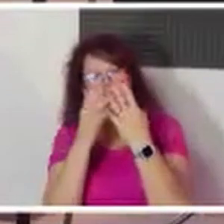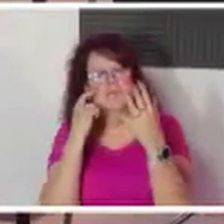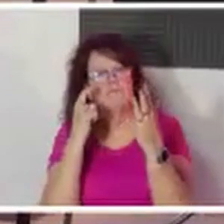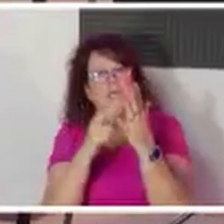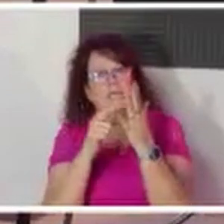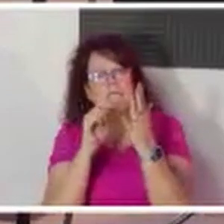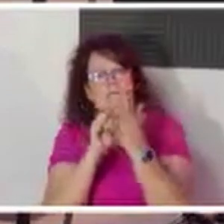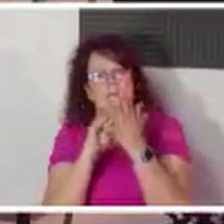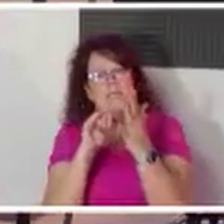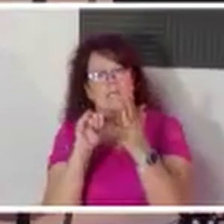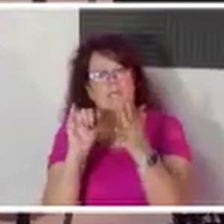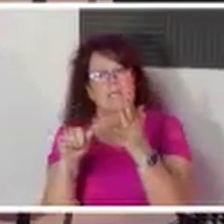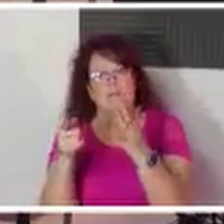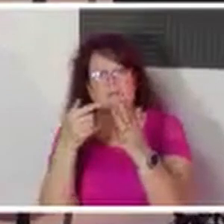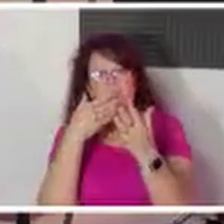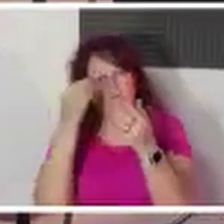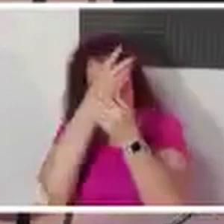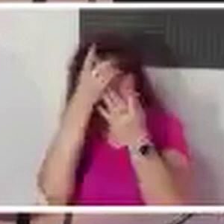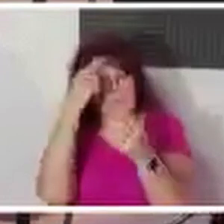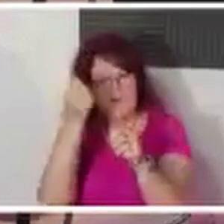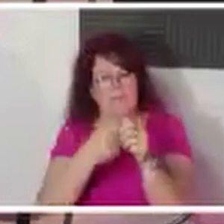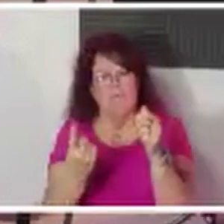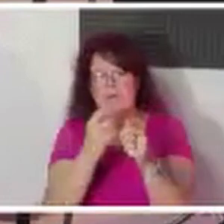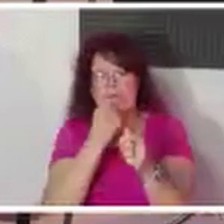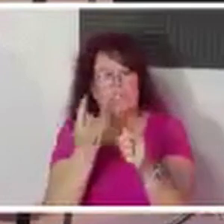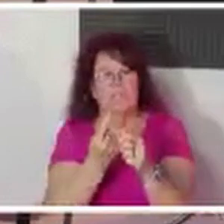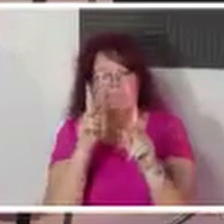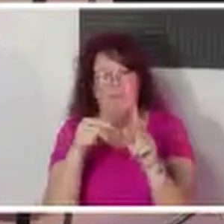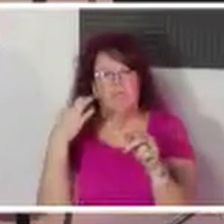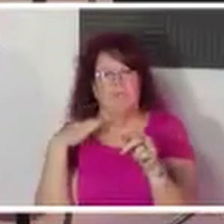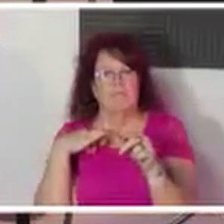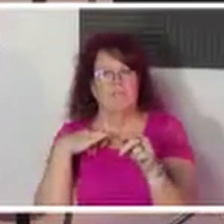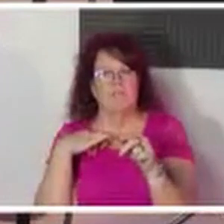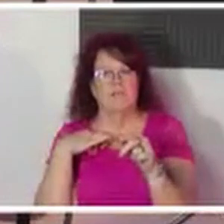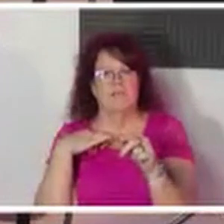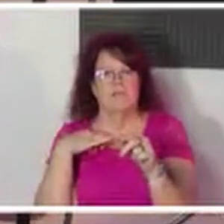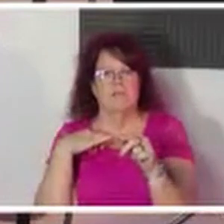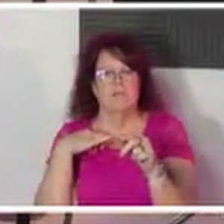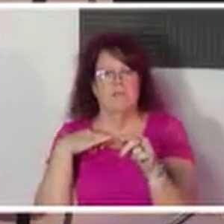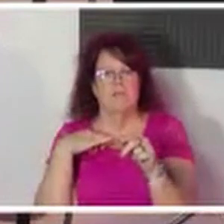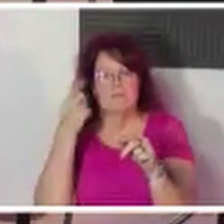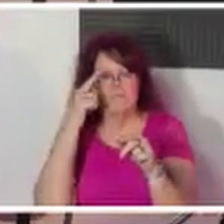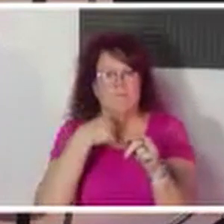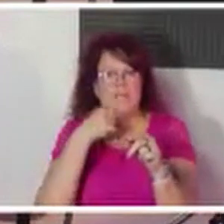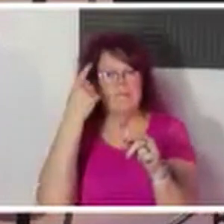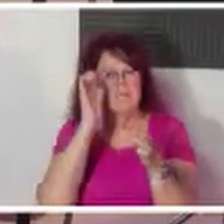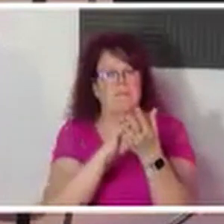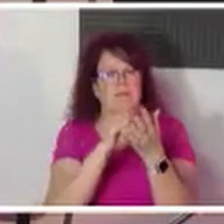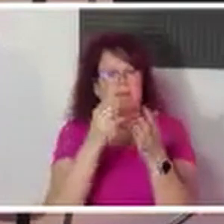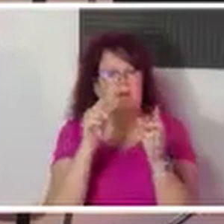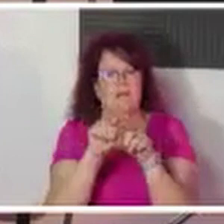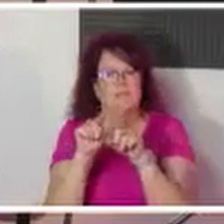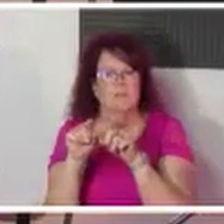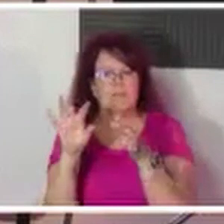recognizing that that means good news for everyone. And it's not just people that are in privilege. And for me, I think that also ties